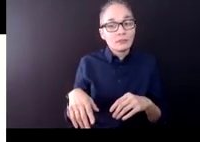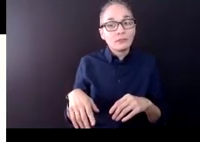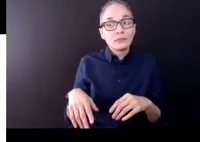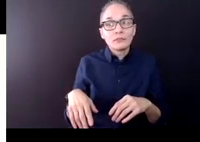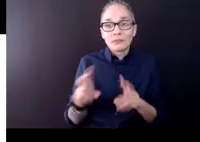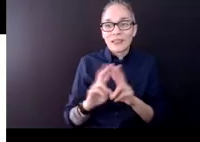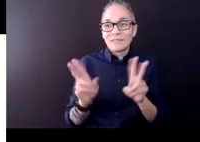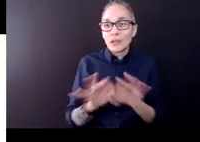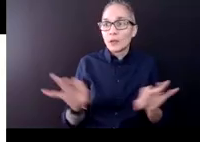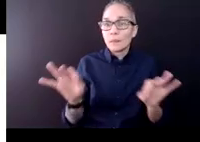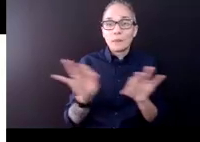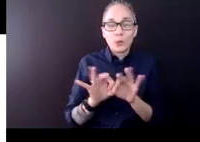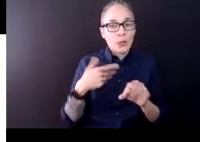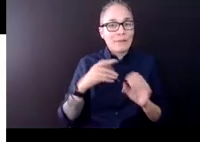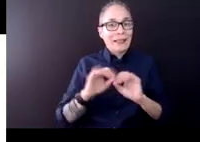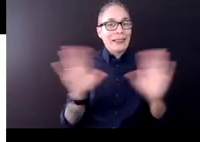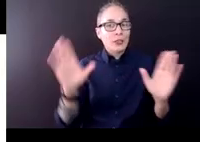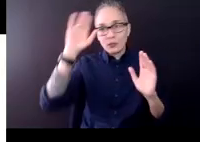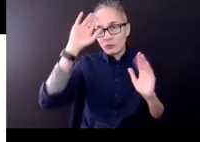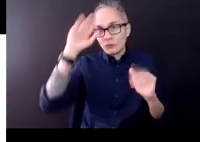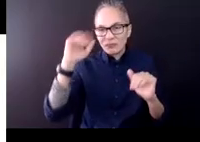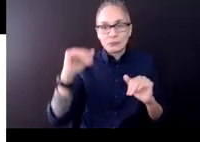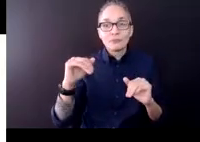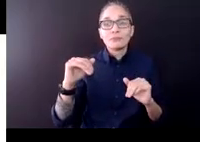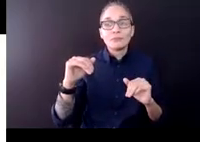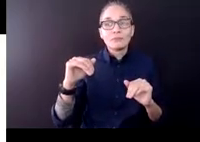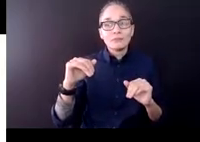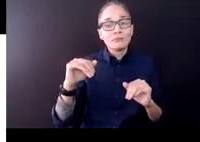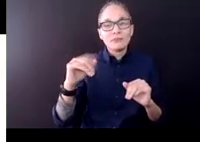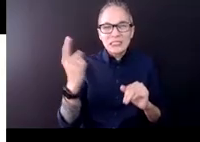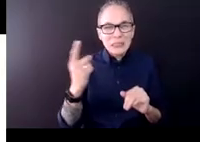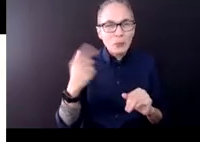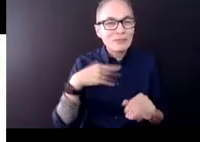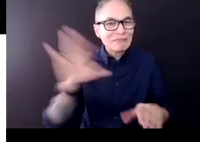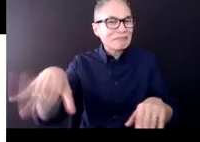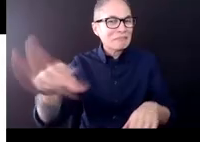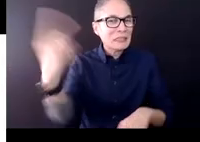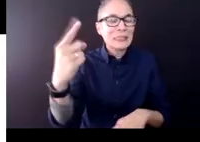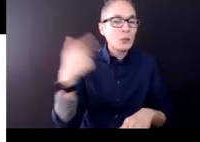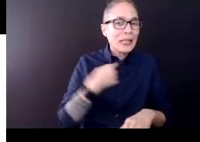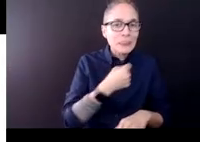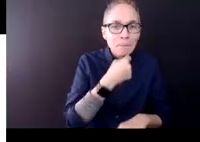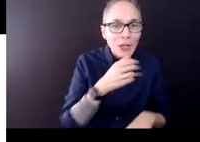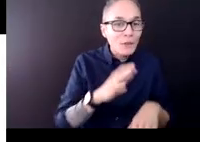it's important to have very clear expectations. I think